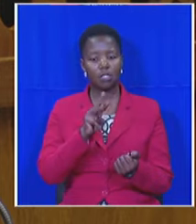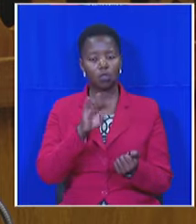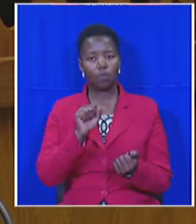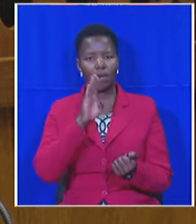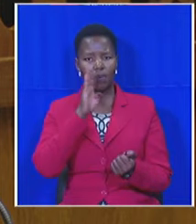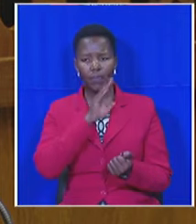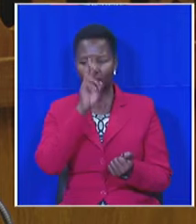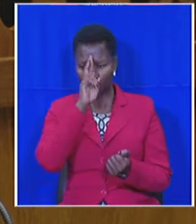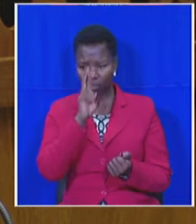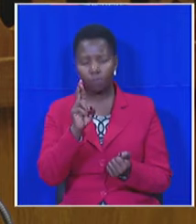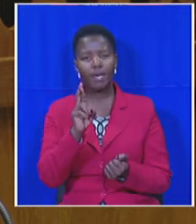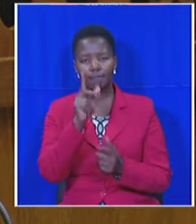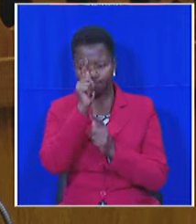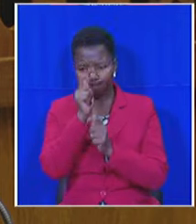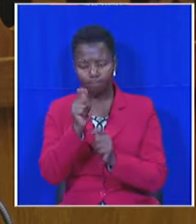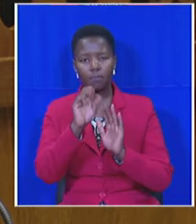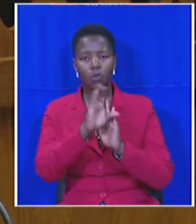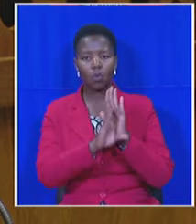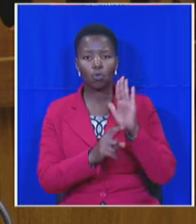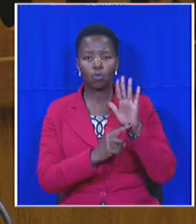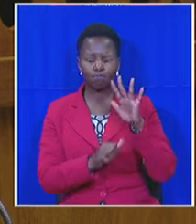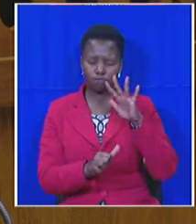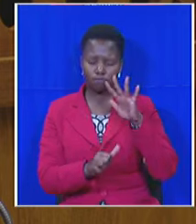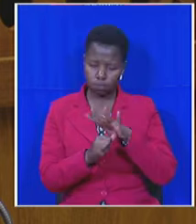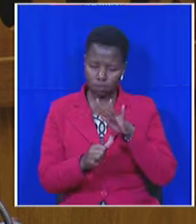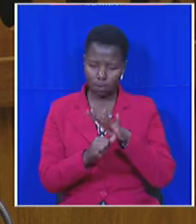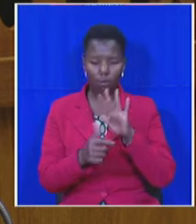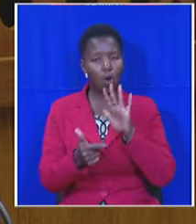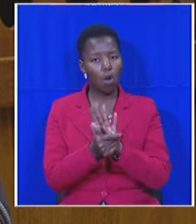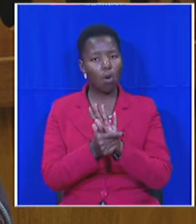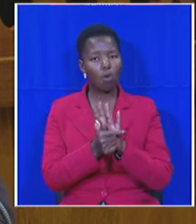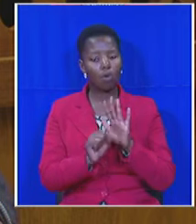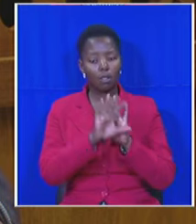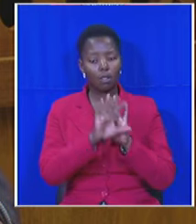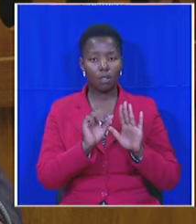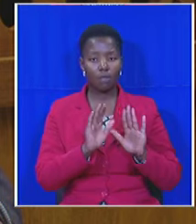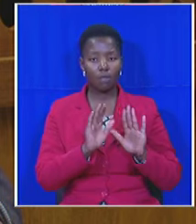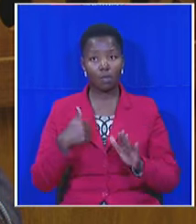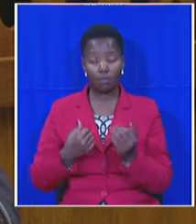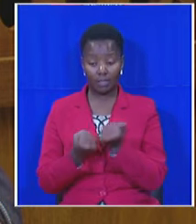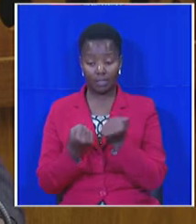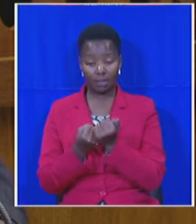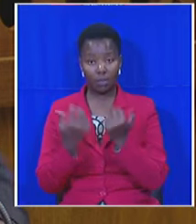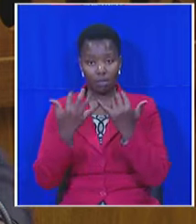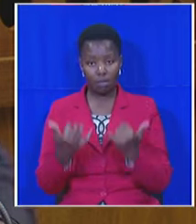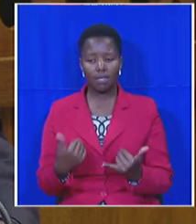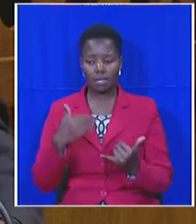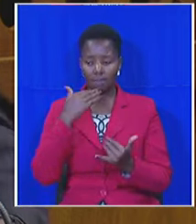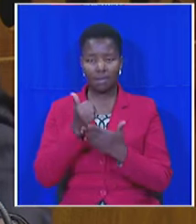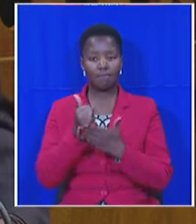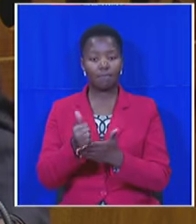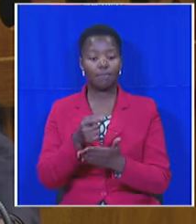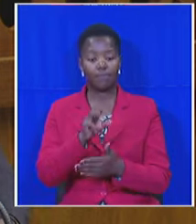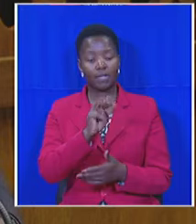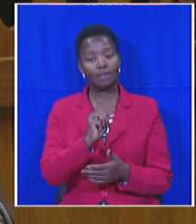and respect the Constitution as the supreme law of the Republic. To support this budget will be to aid and abet Mr. Zuma in